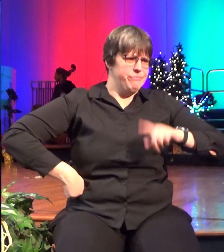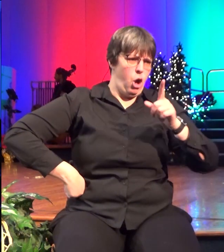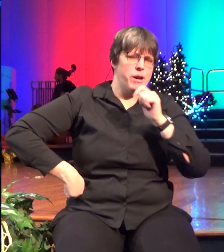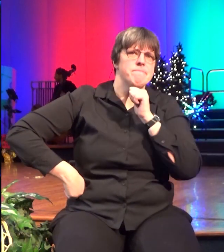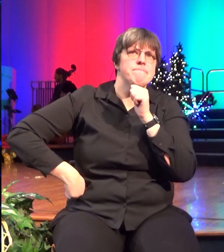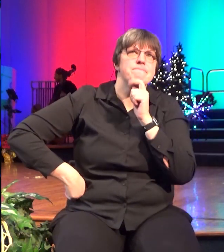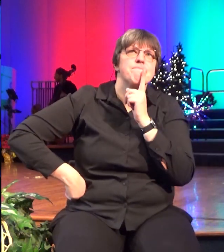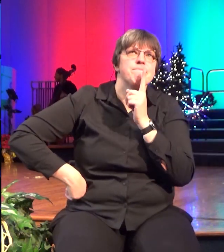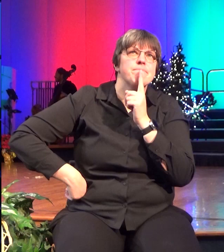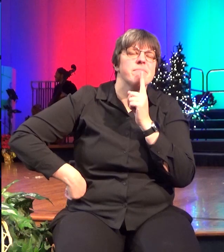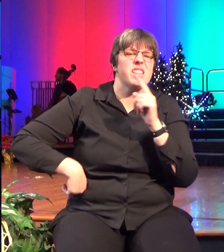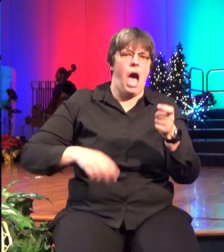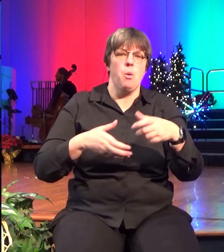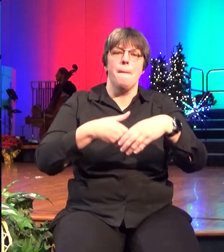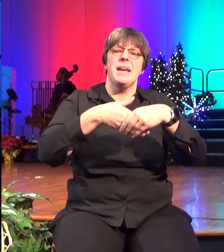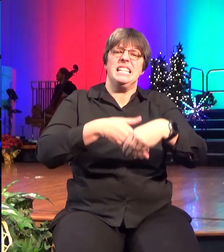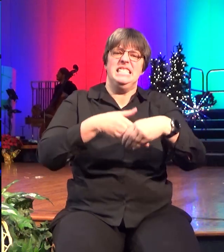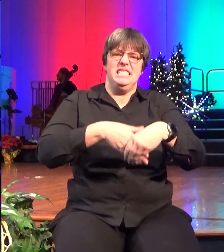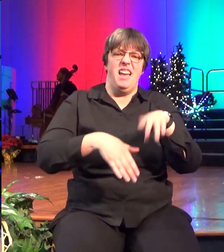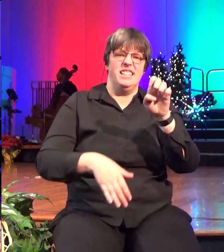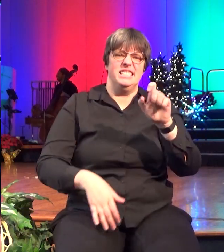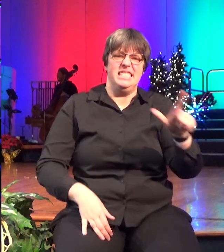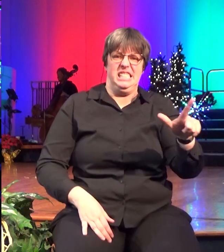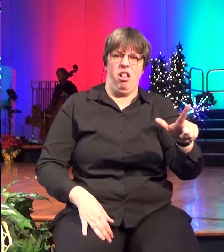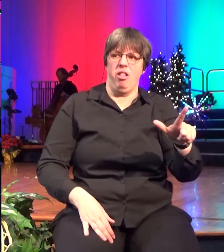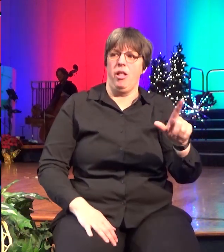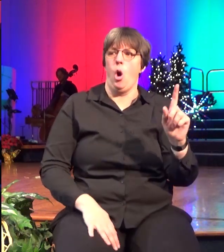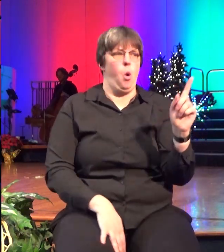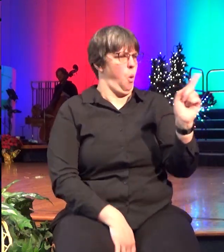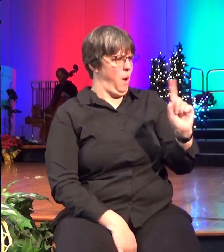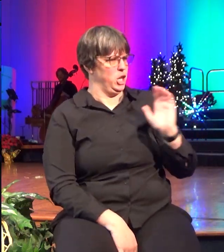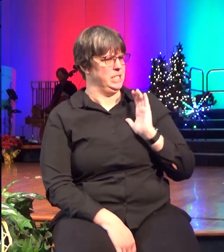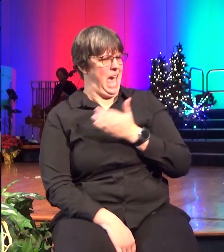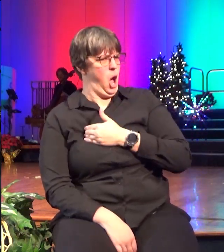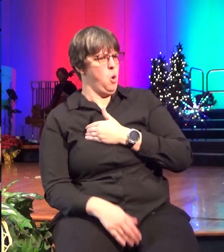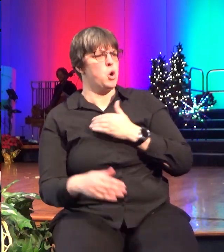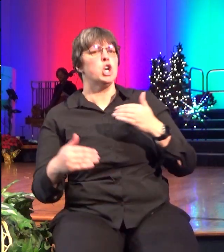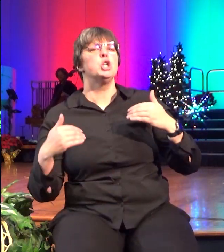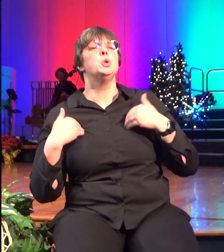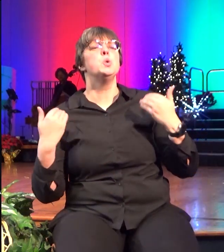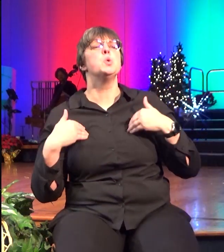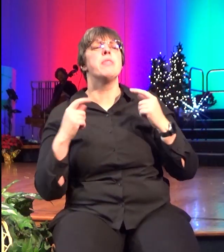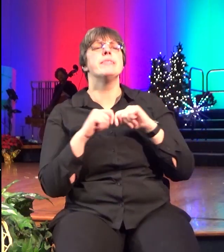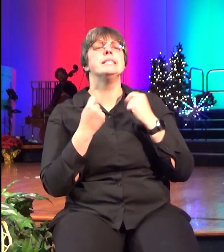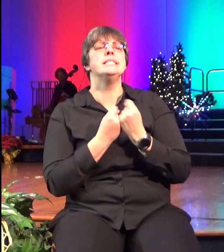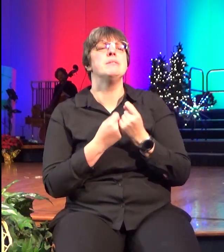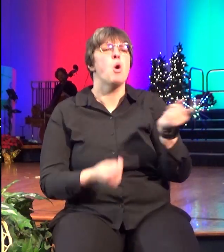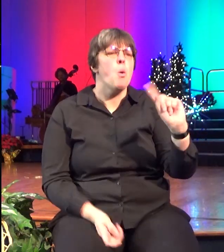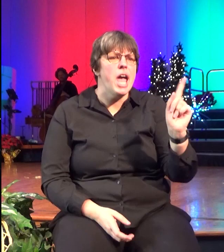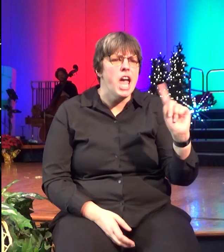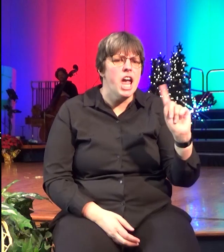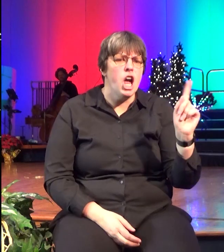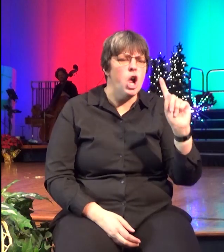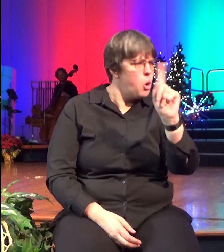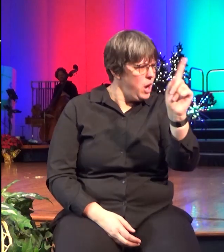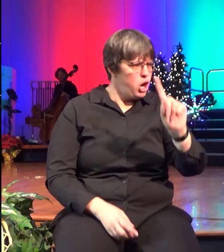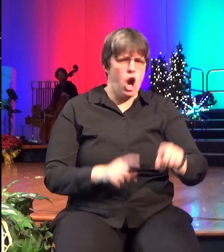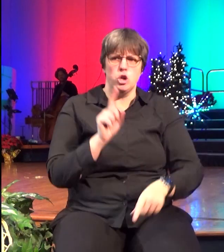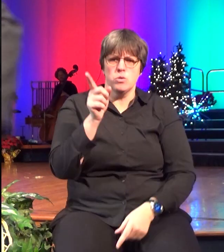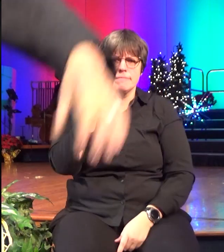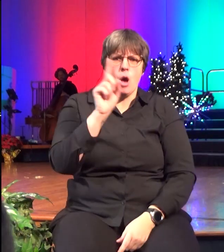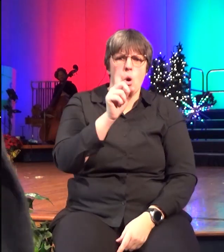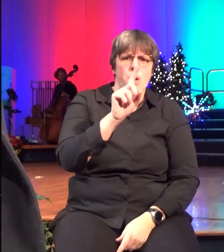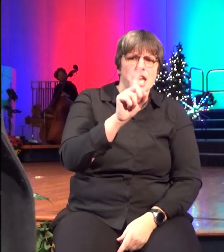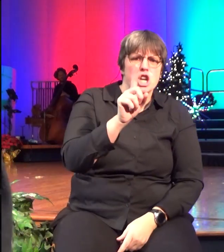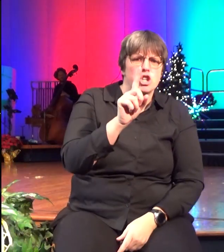make a little deal with you. Where are our youth team? Our instructors, where are you? Yeah, our youth